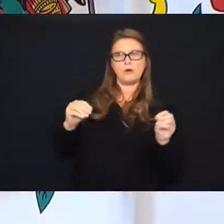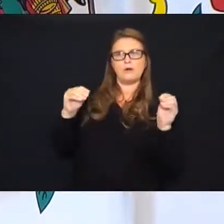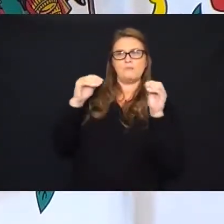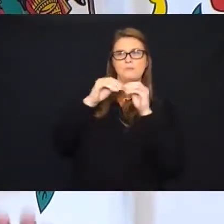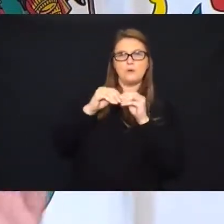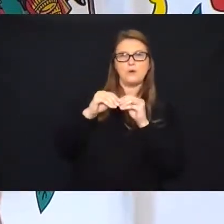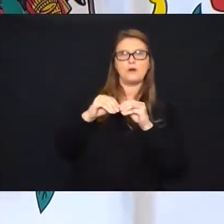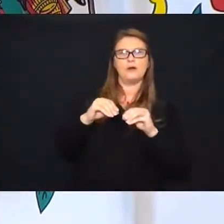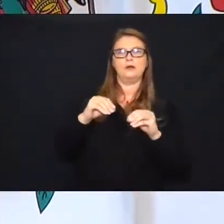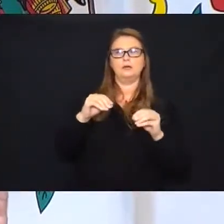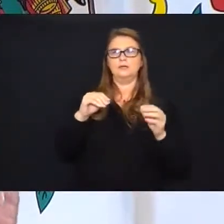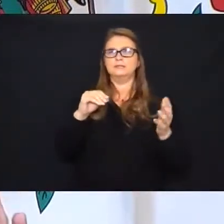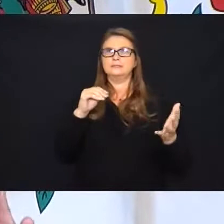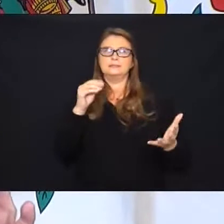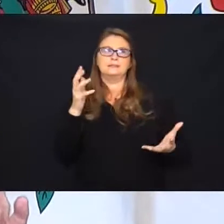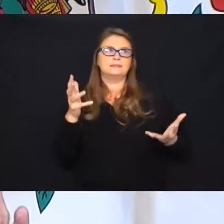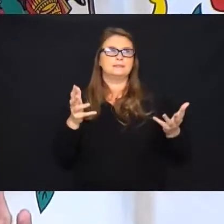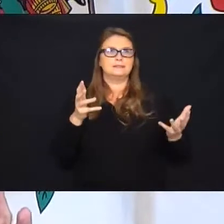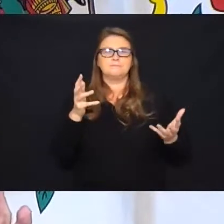more,